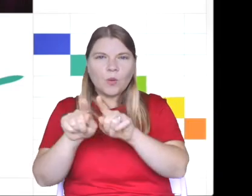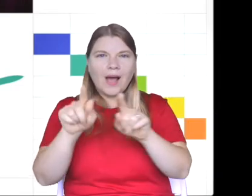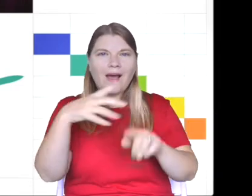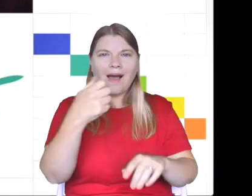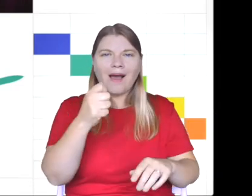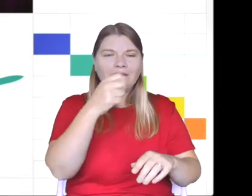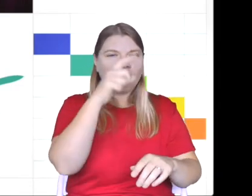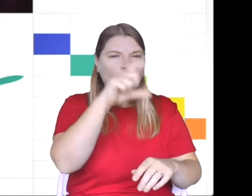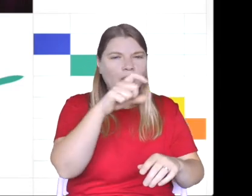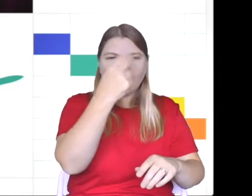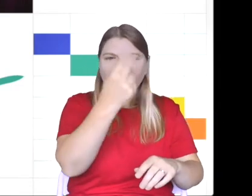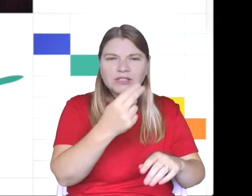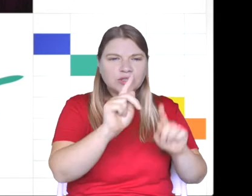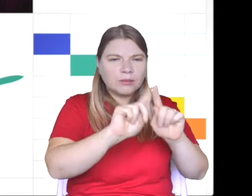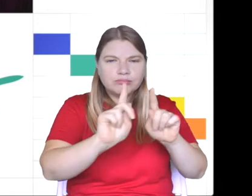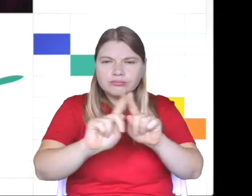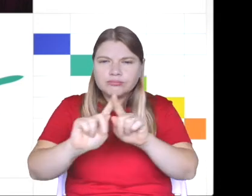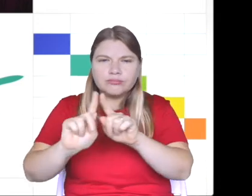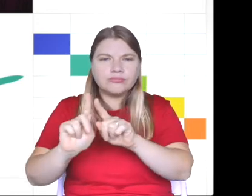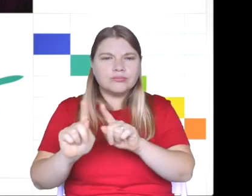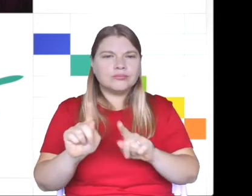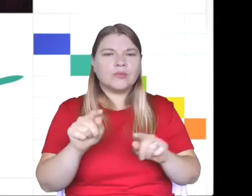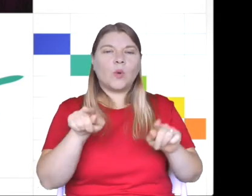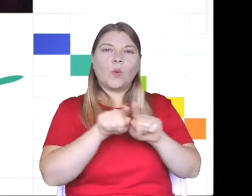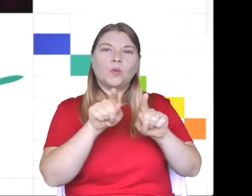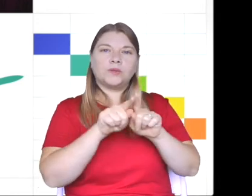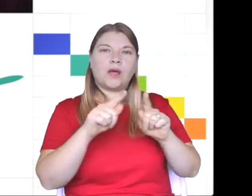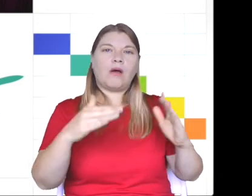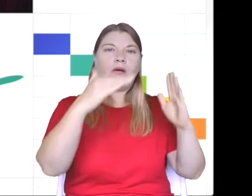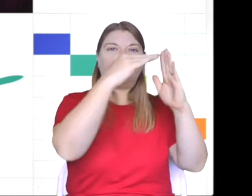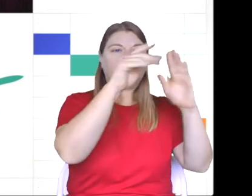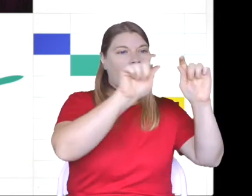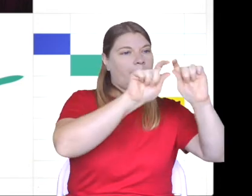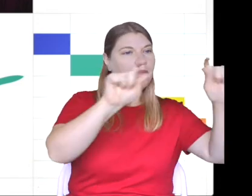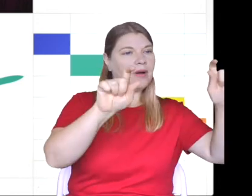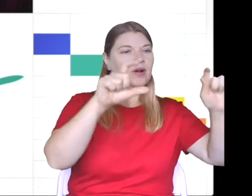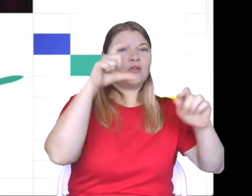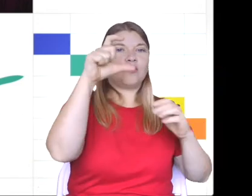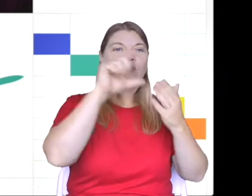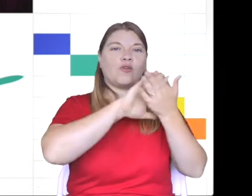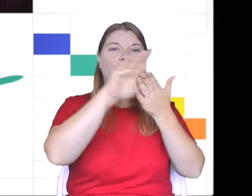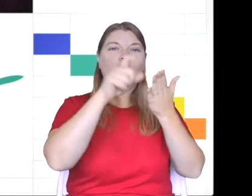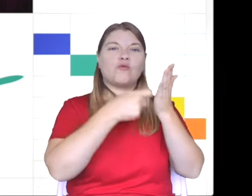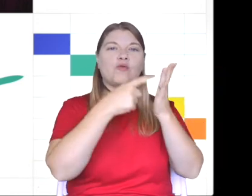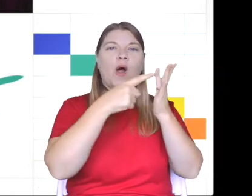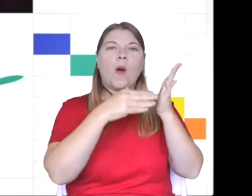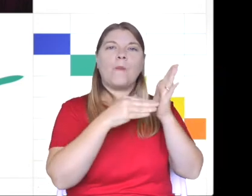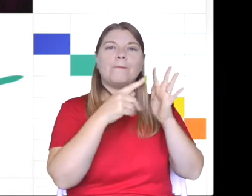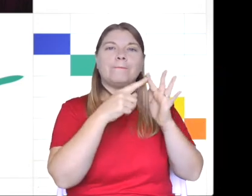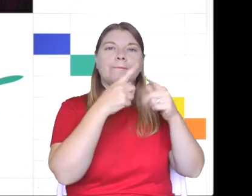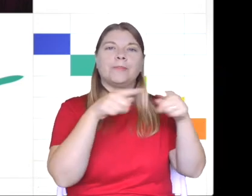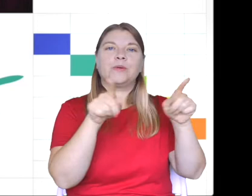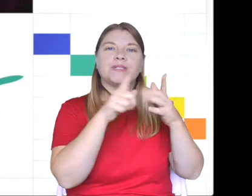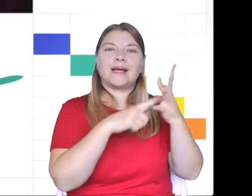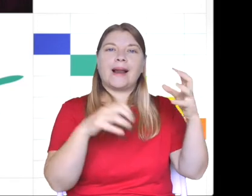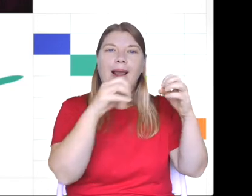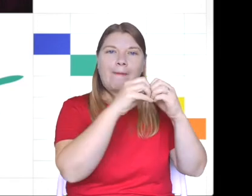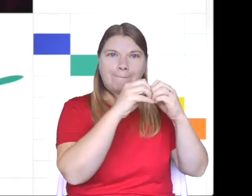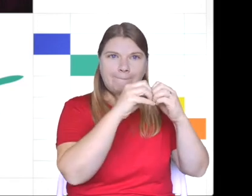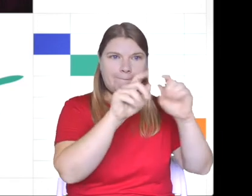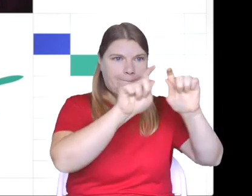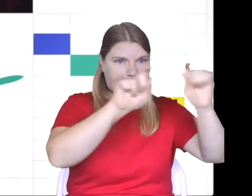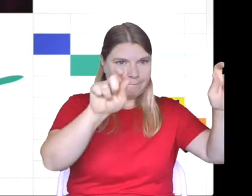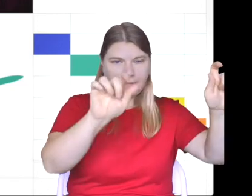colourful pictures on them. Chrome Music Lab will be written in the top left-hand corner, and Experiments and About will be in the